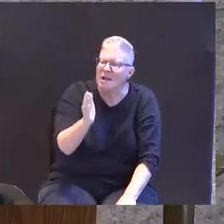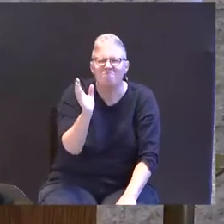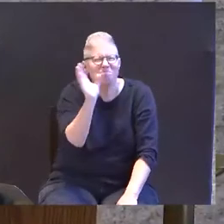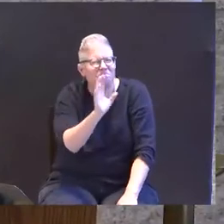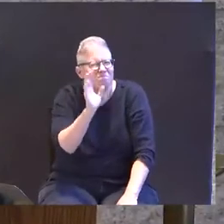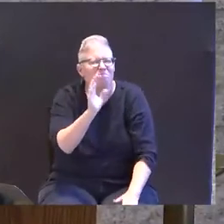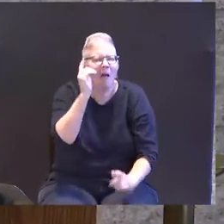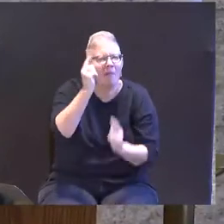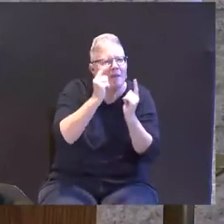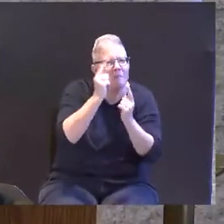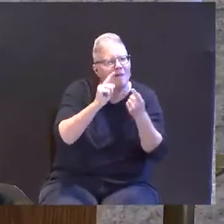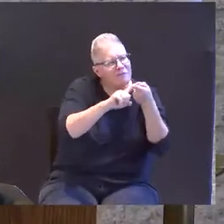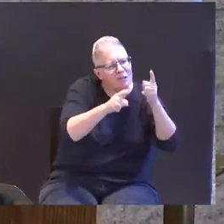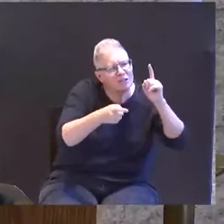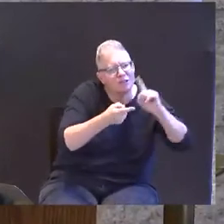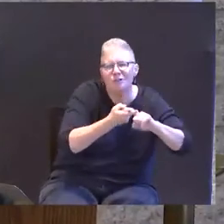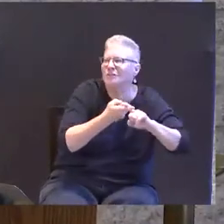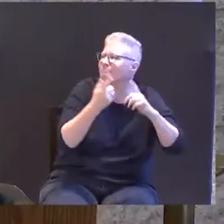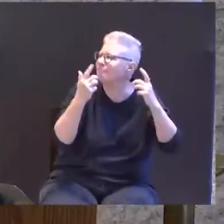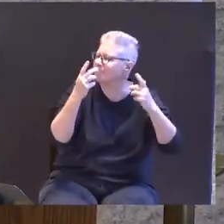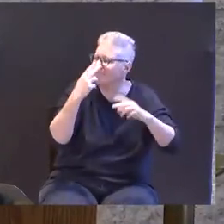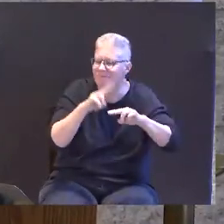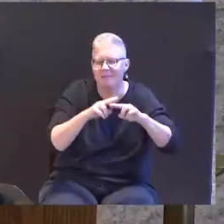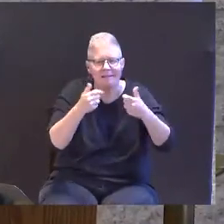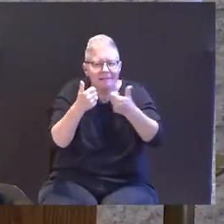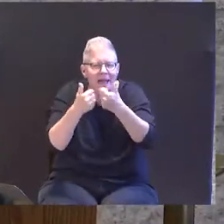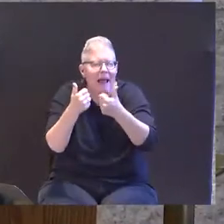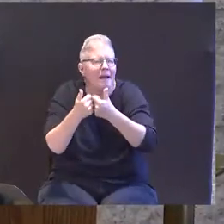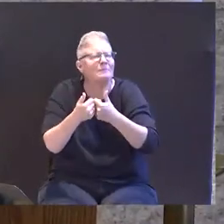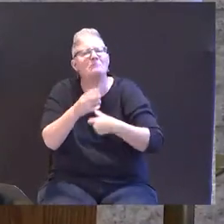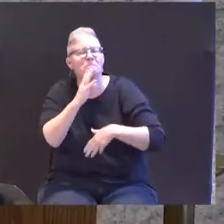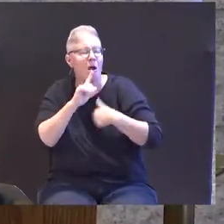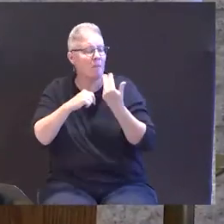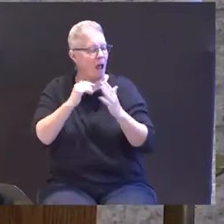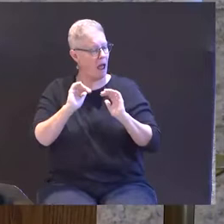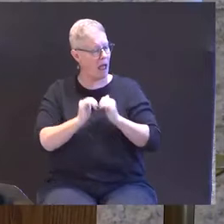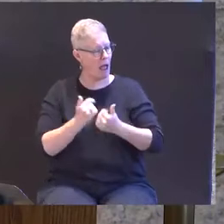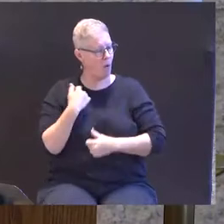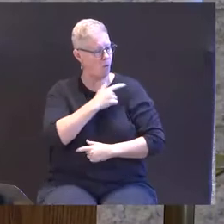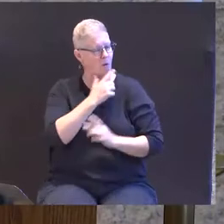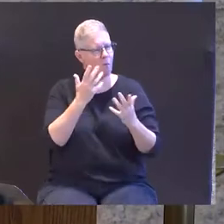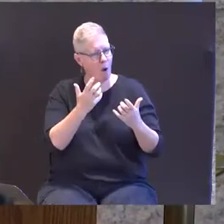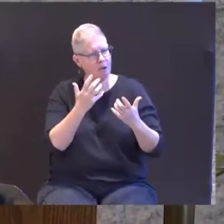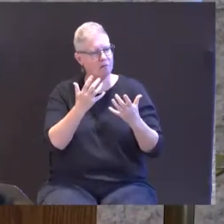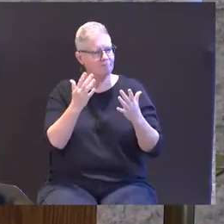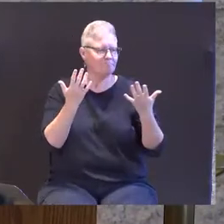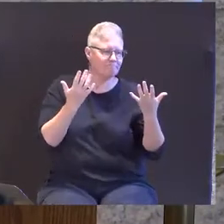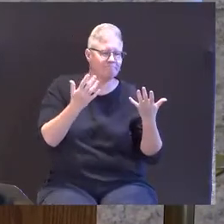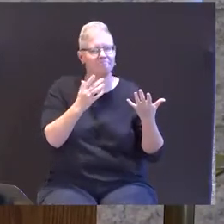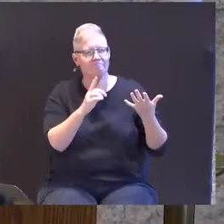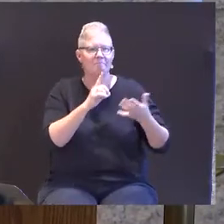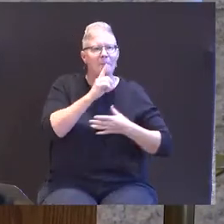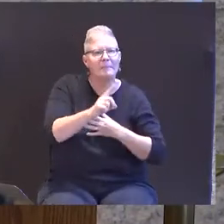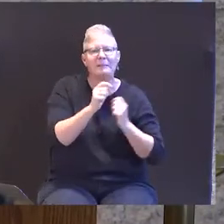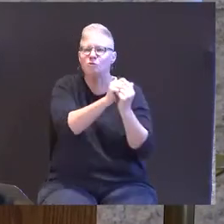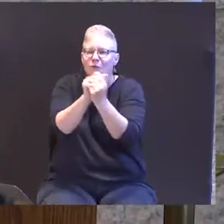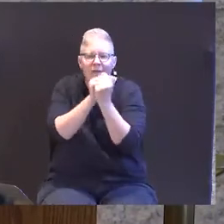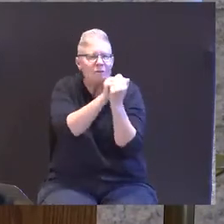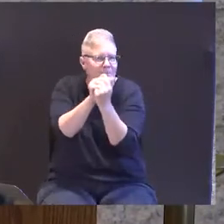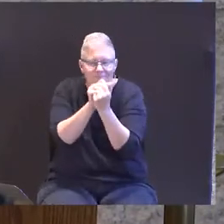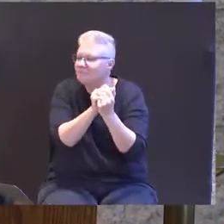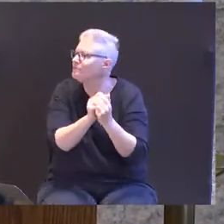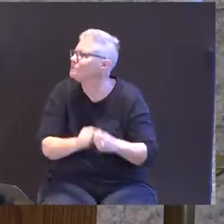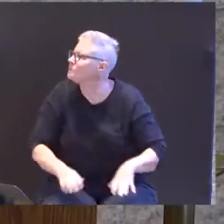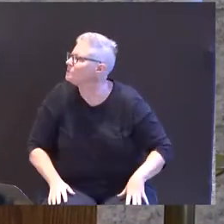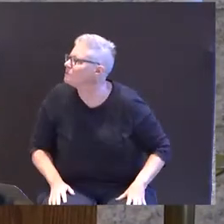prayer, and defining how we want to be together in our community with our heart agreements. And as I'm sure you know by now,